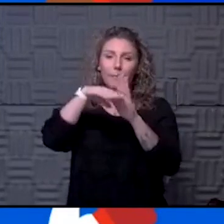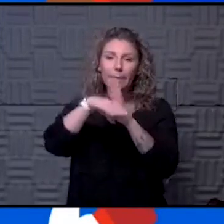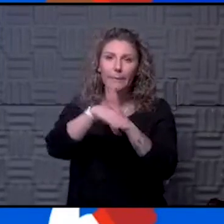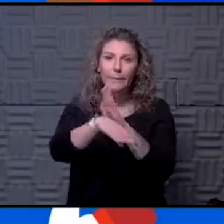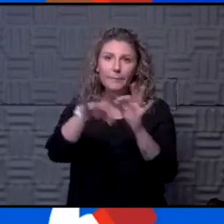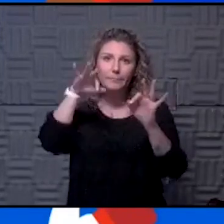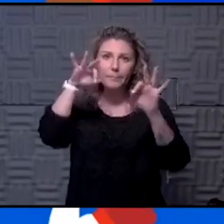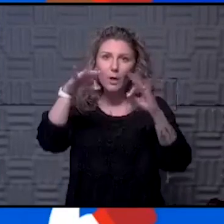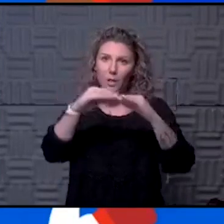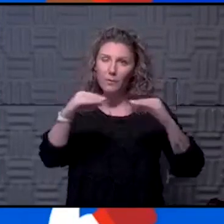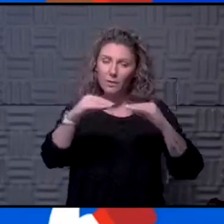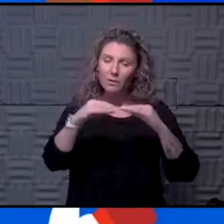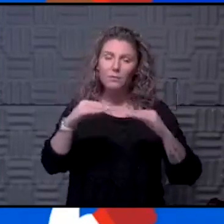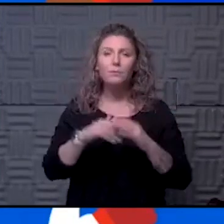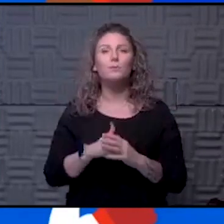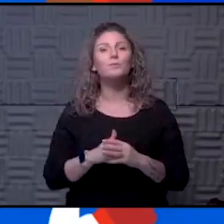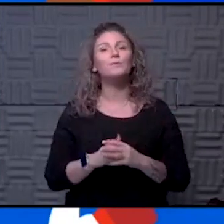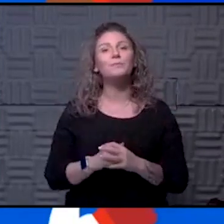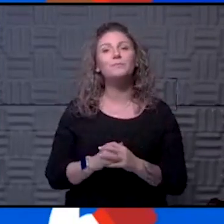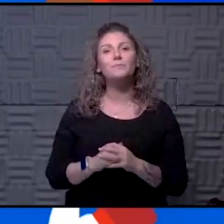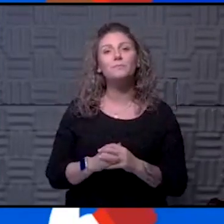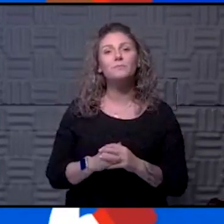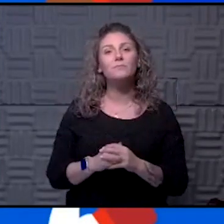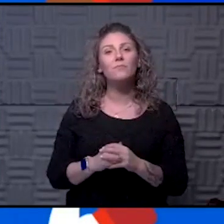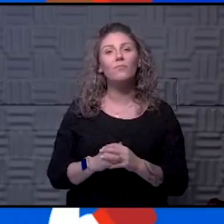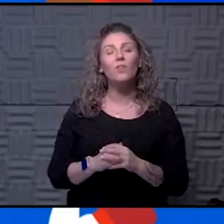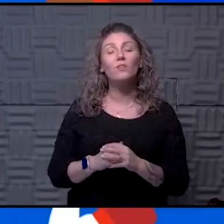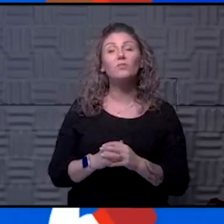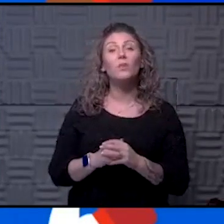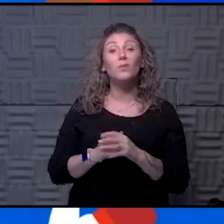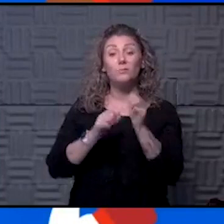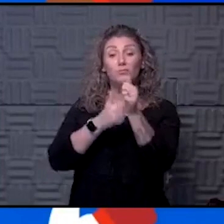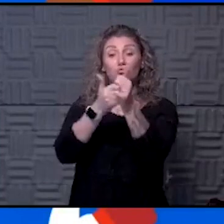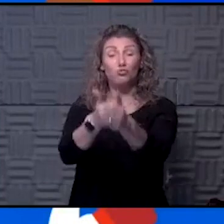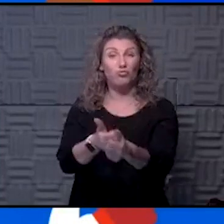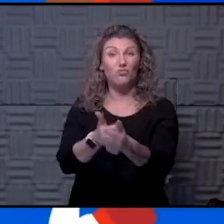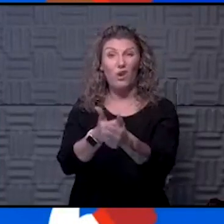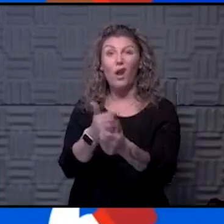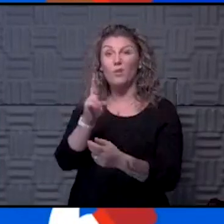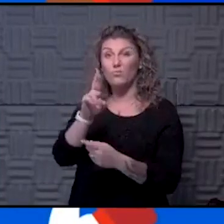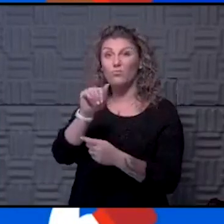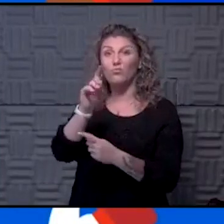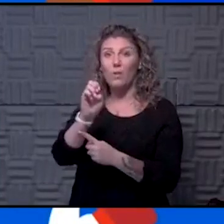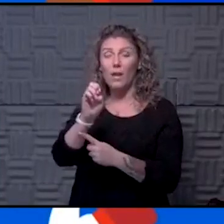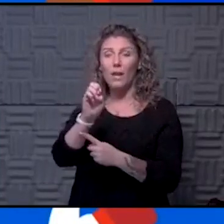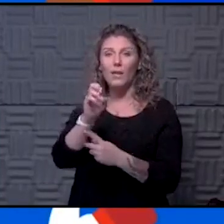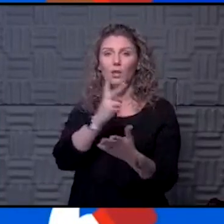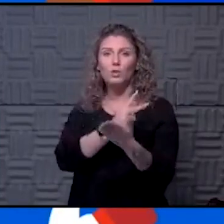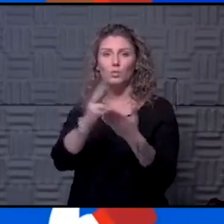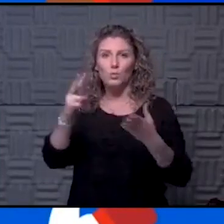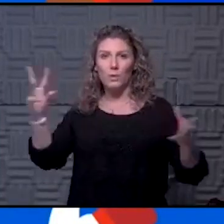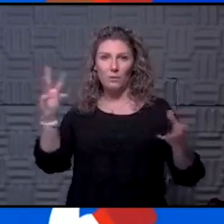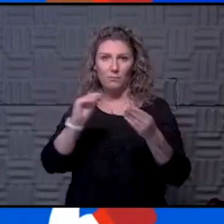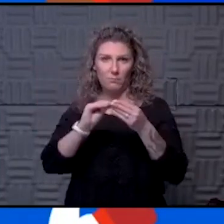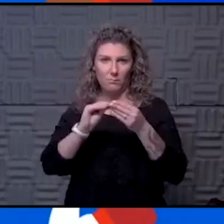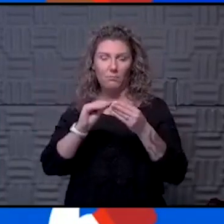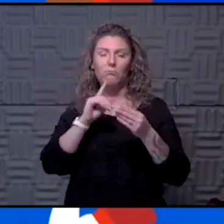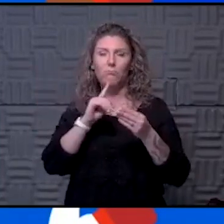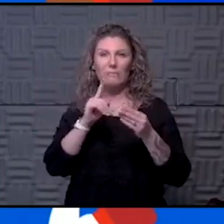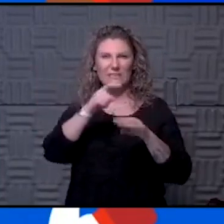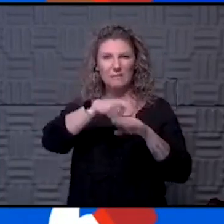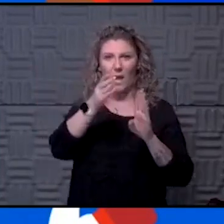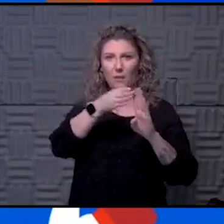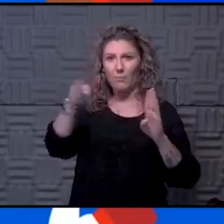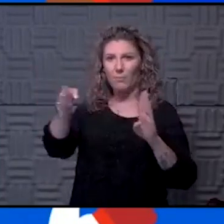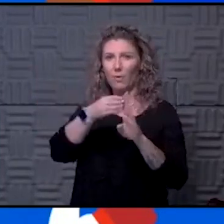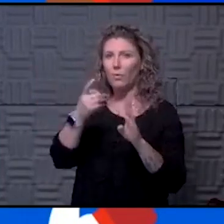want. We track incidence rate over 2-week periods. Right now, for the past 3